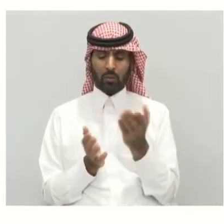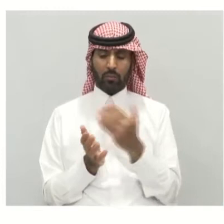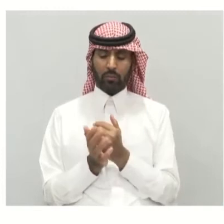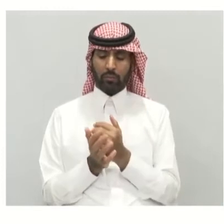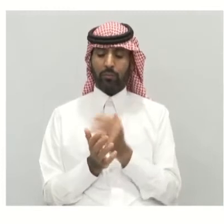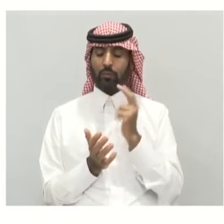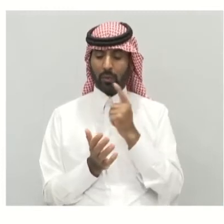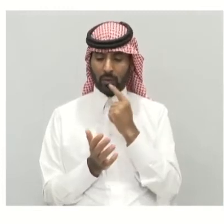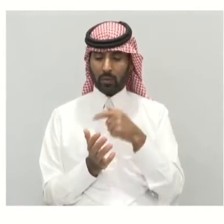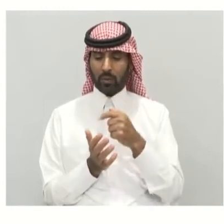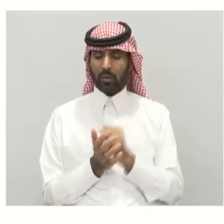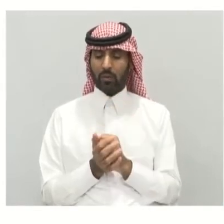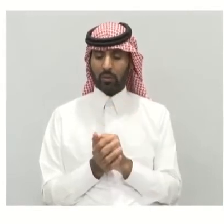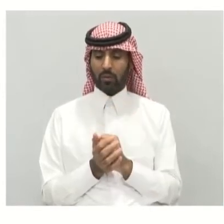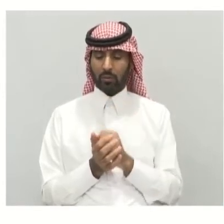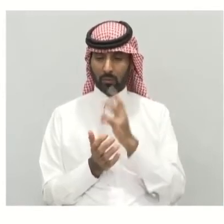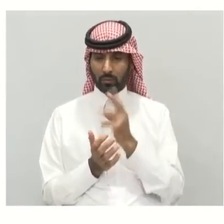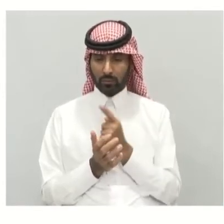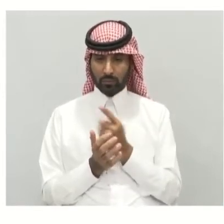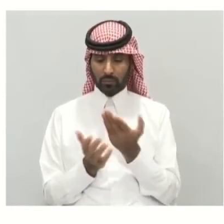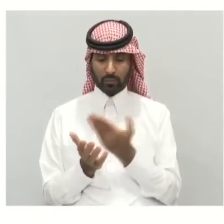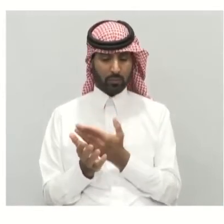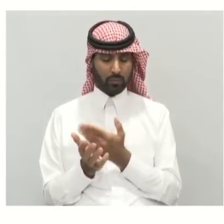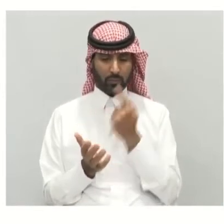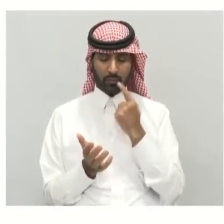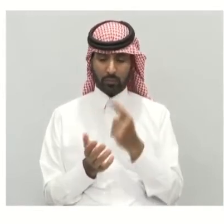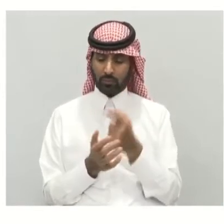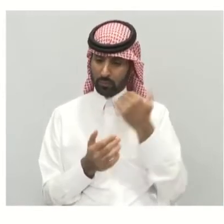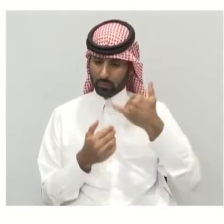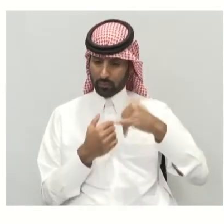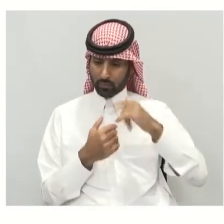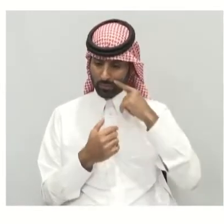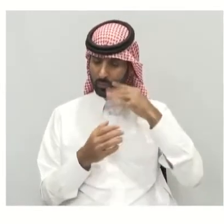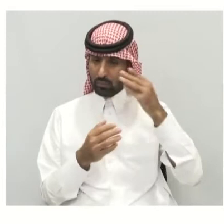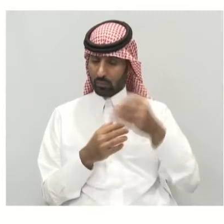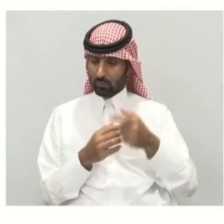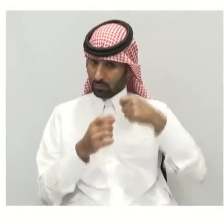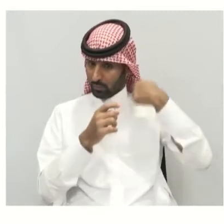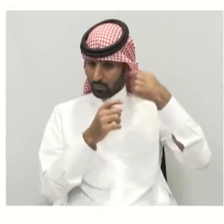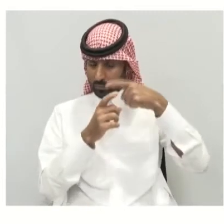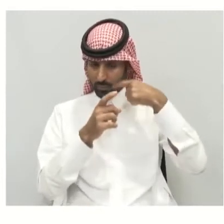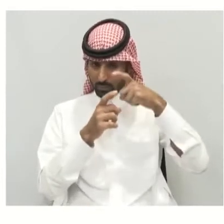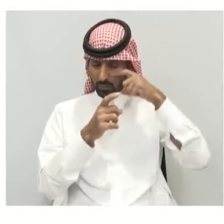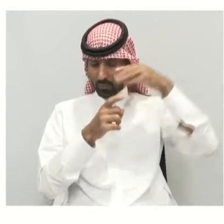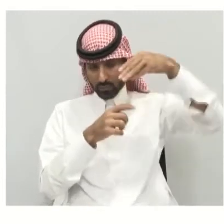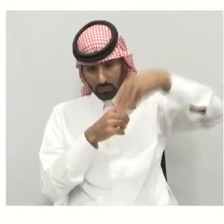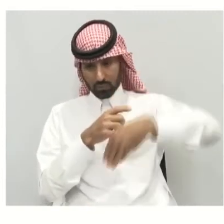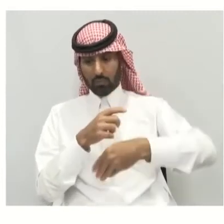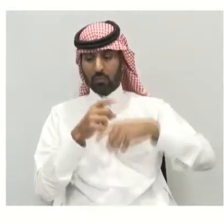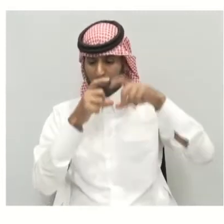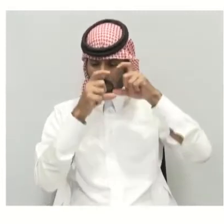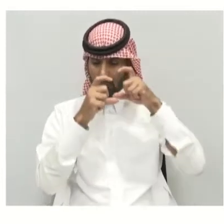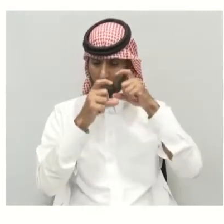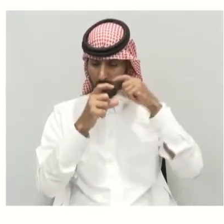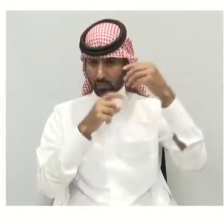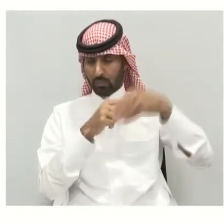or 3,000 feet. What are the two ways you can get a video of your jump? You can use